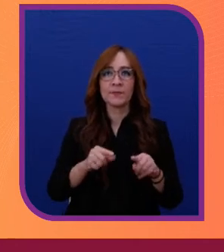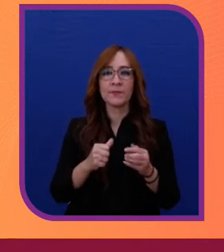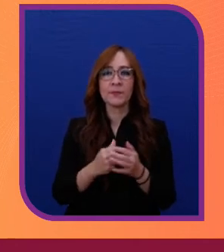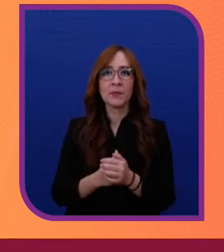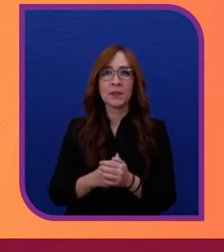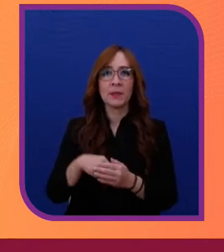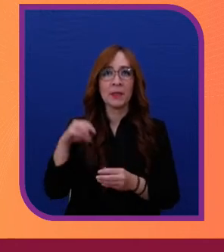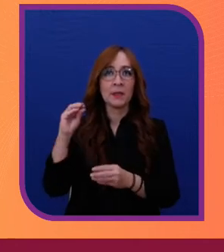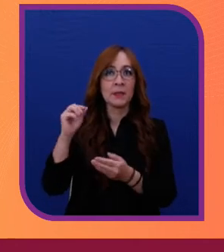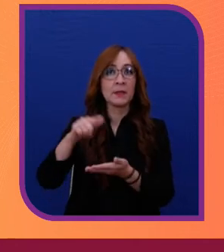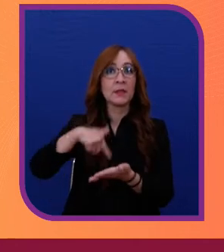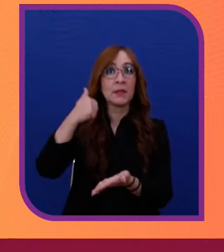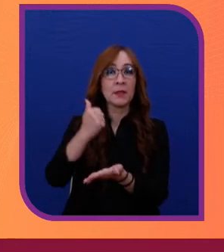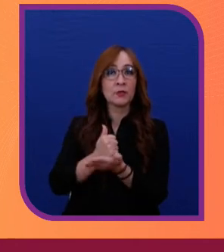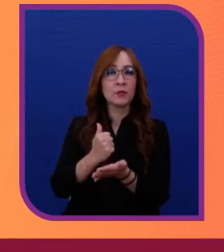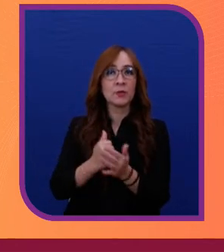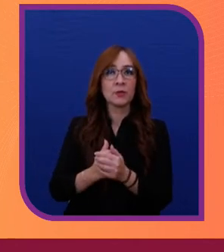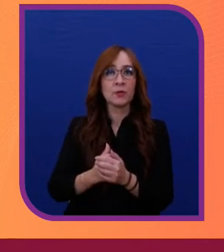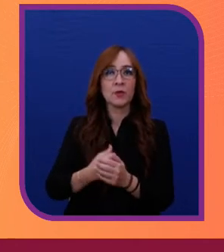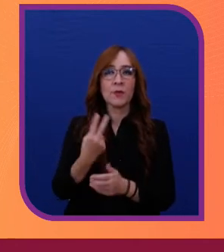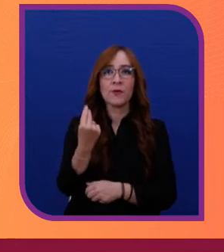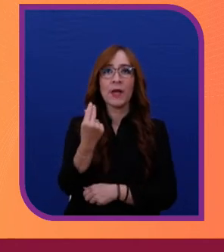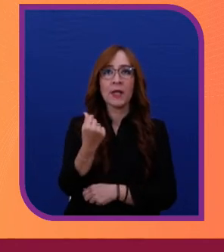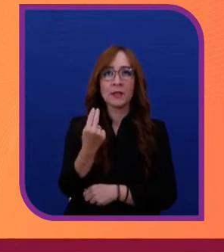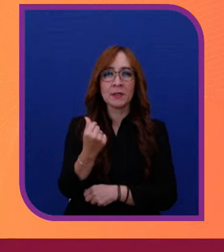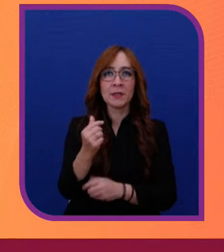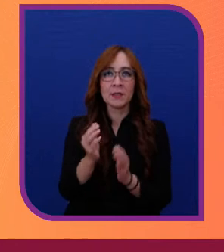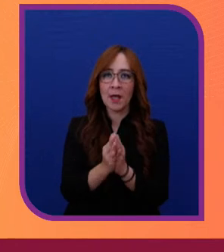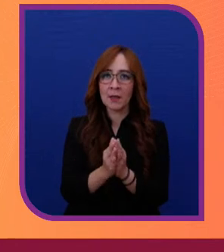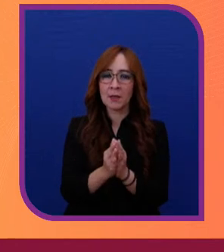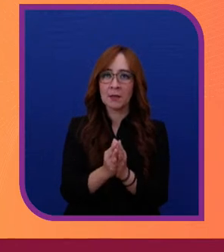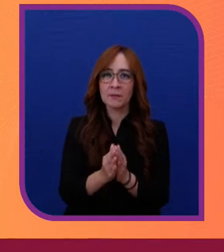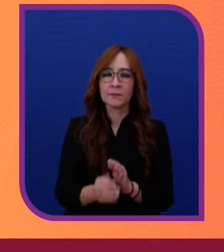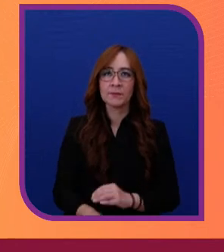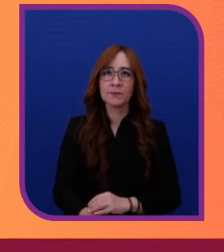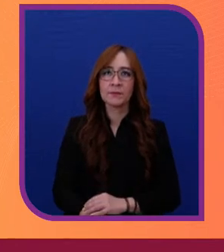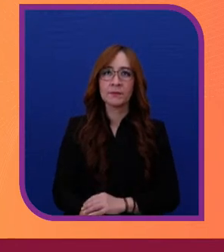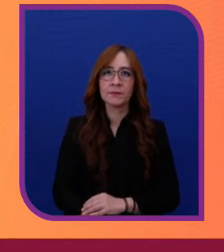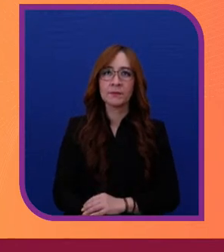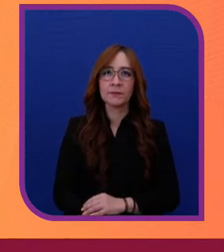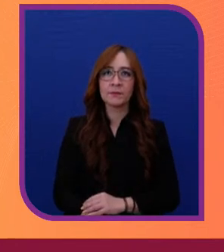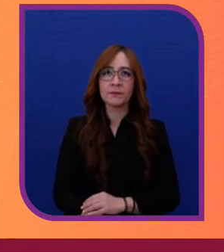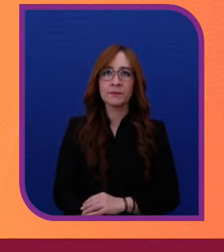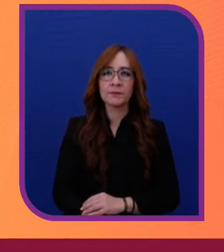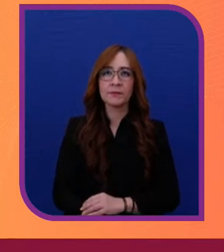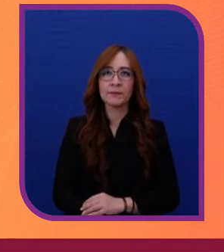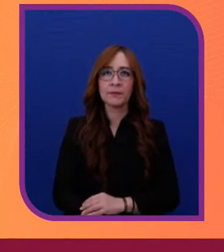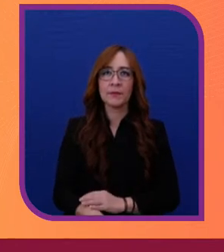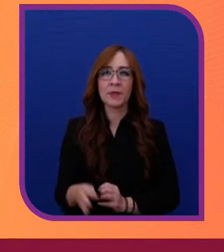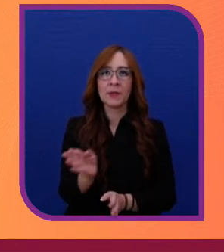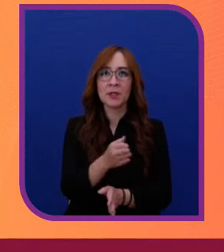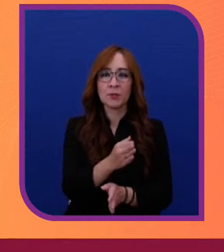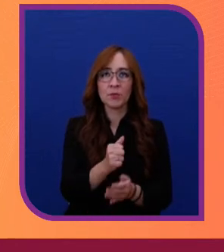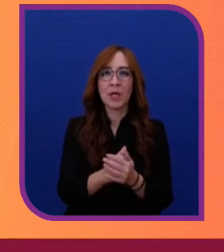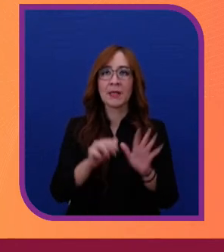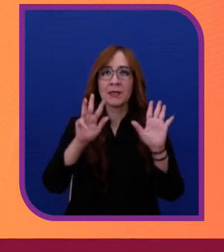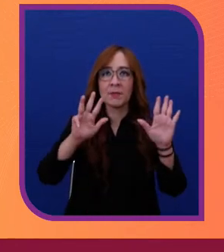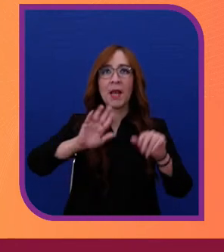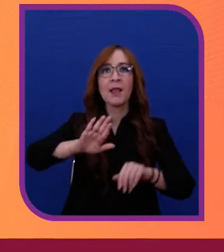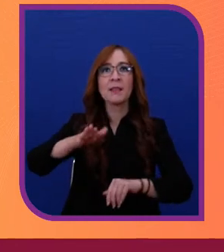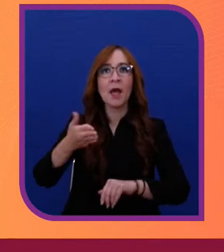investment device-device Vivo joining DPT SMA his opponent Years at PT danareksa Persero